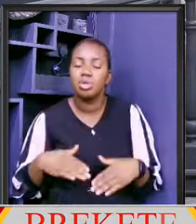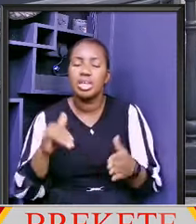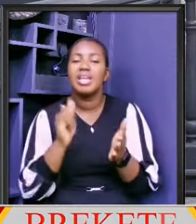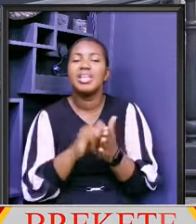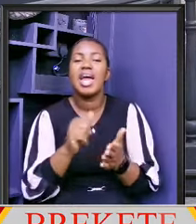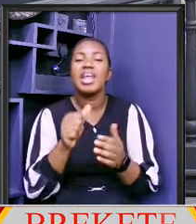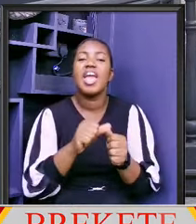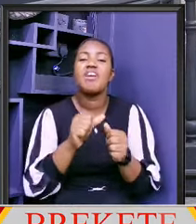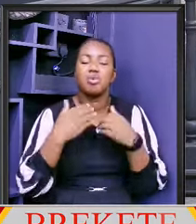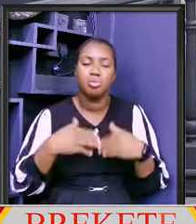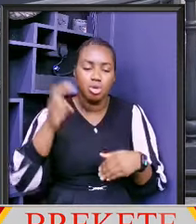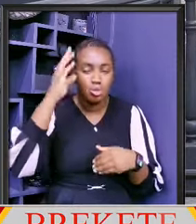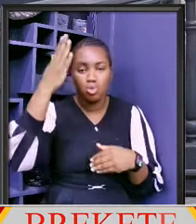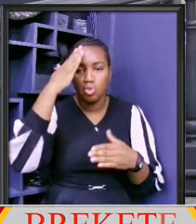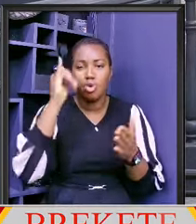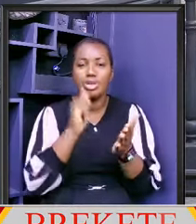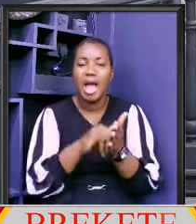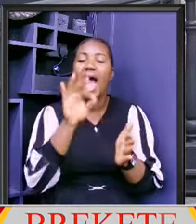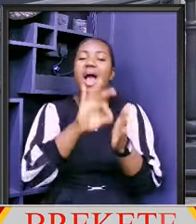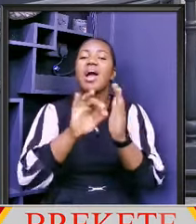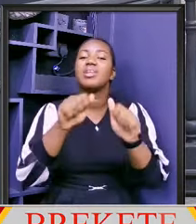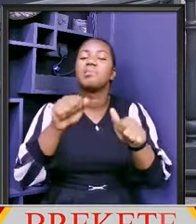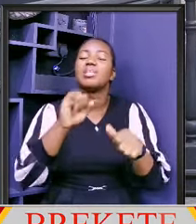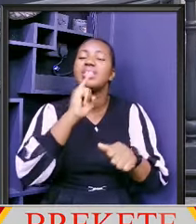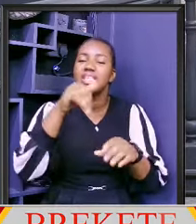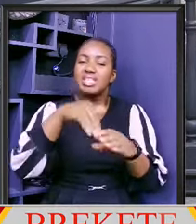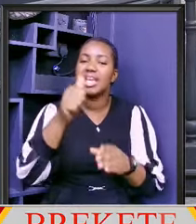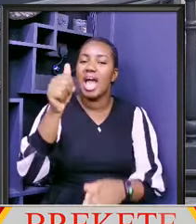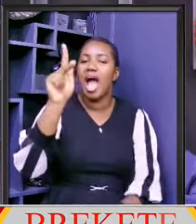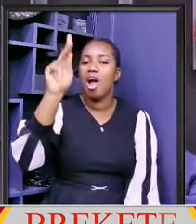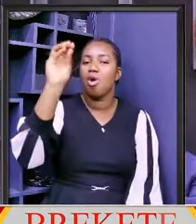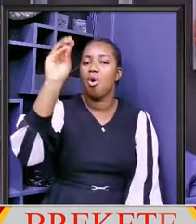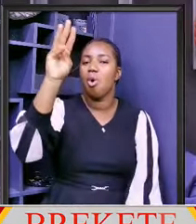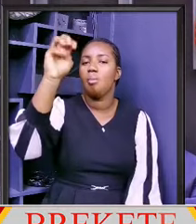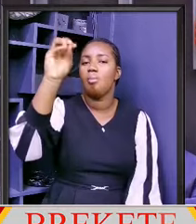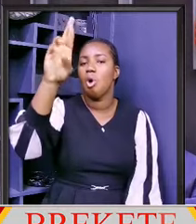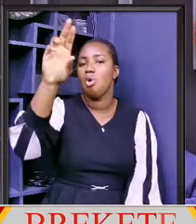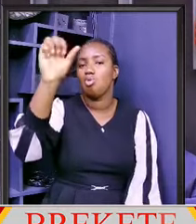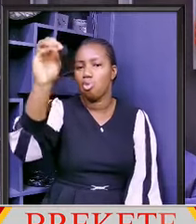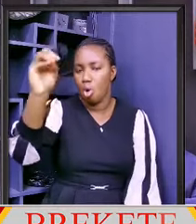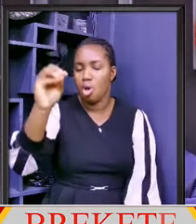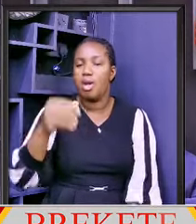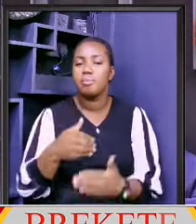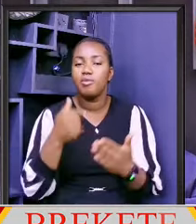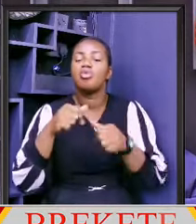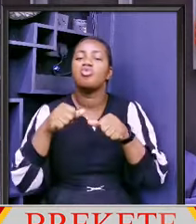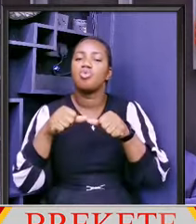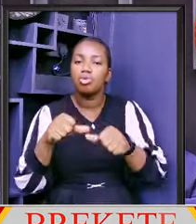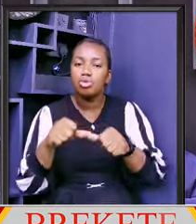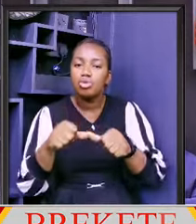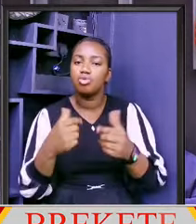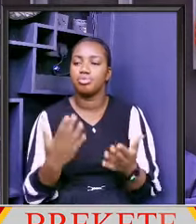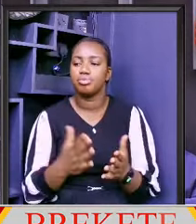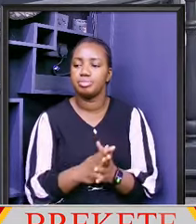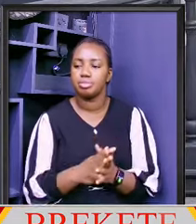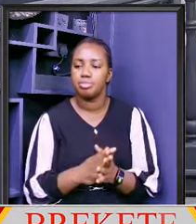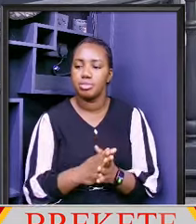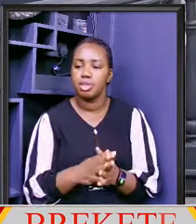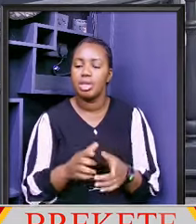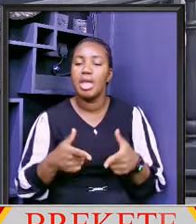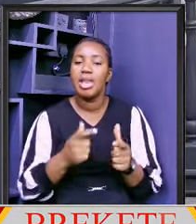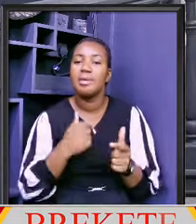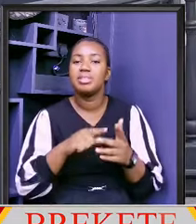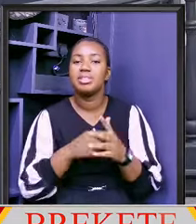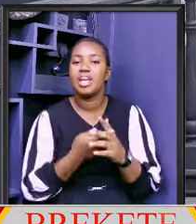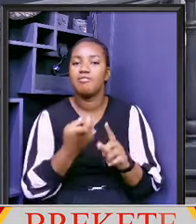gonna see accountability day for Akomoron. Yes, sir. Then before una go proceed, yes, to carry on. Yes, sir. Okay. So let me start